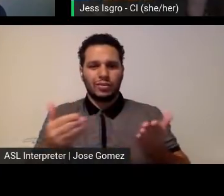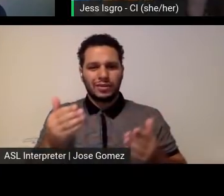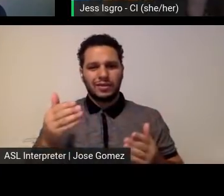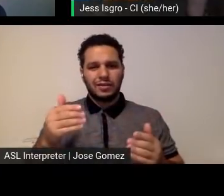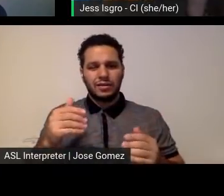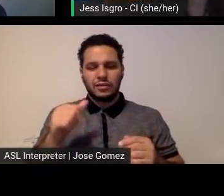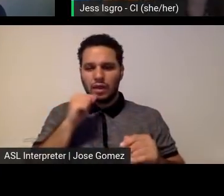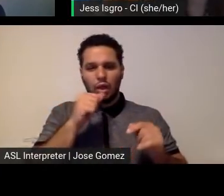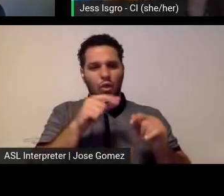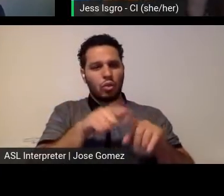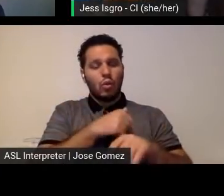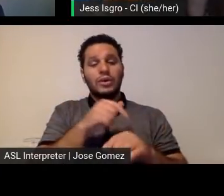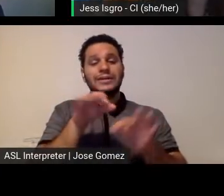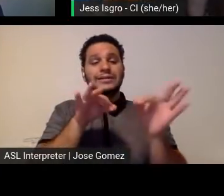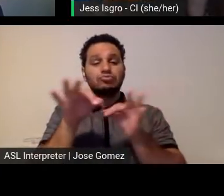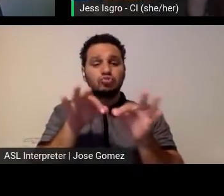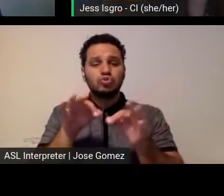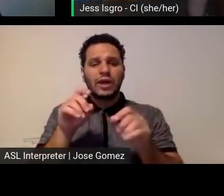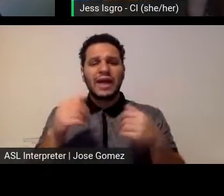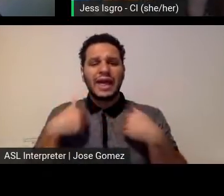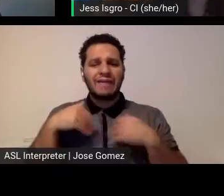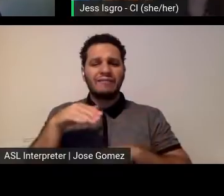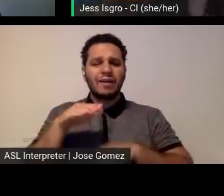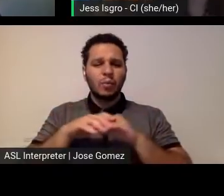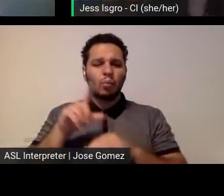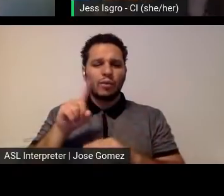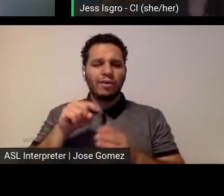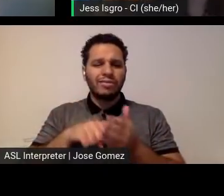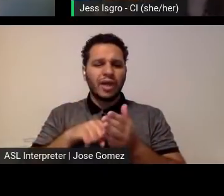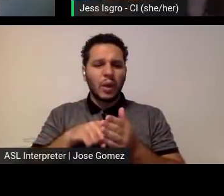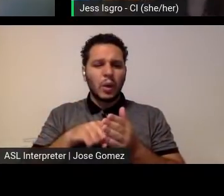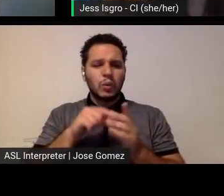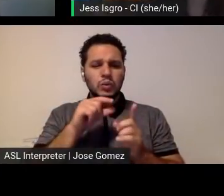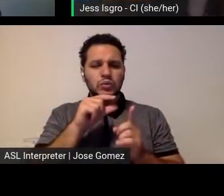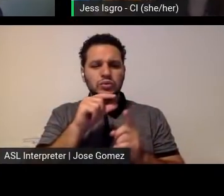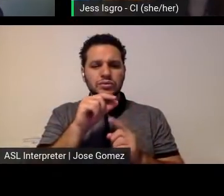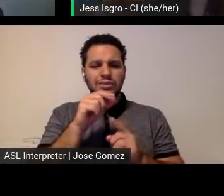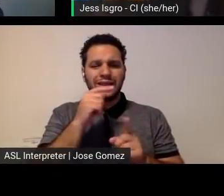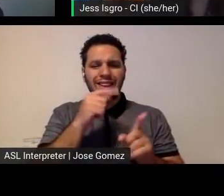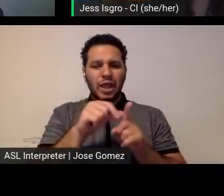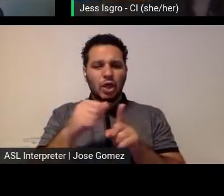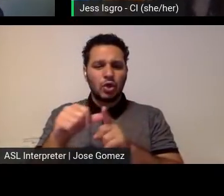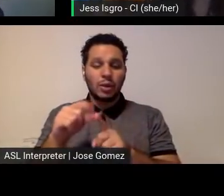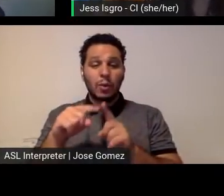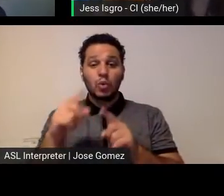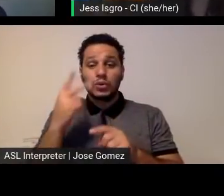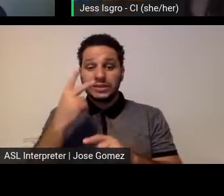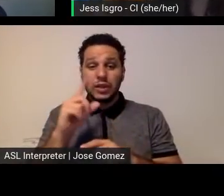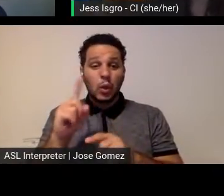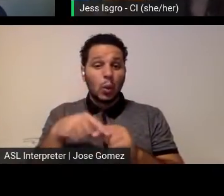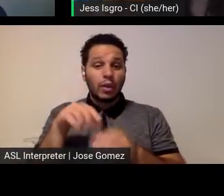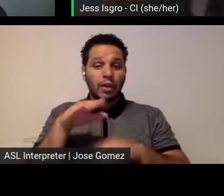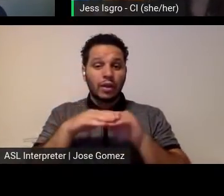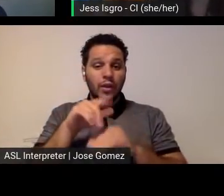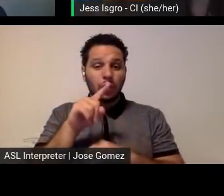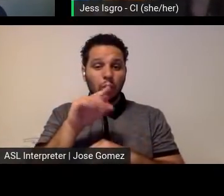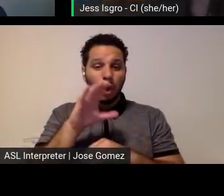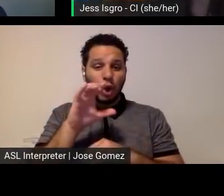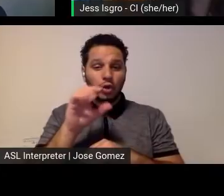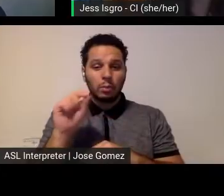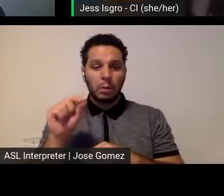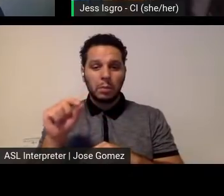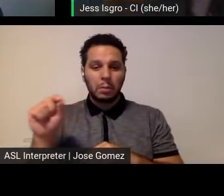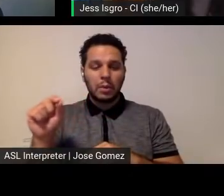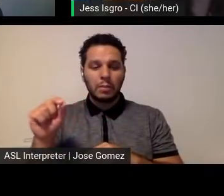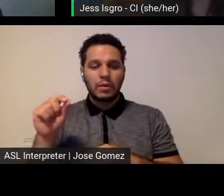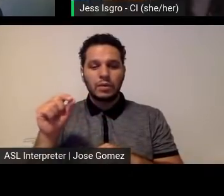I think the description you can have up to 1,000 characters, but you only see the first 100 in the whenever you list it at, it's